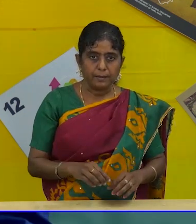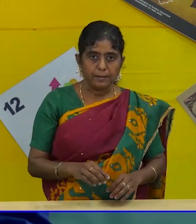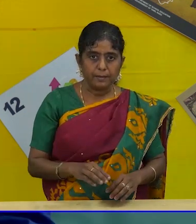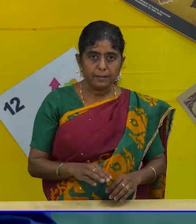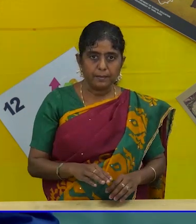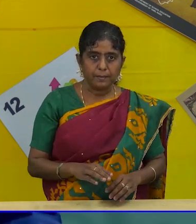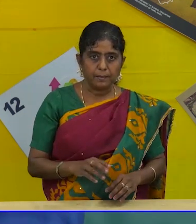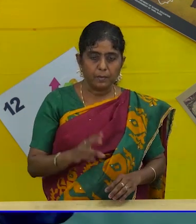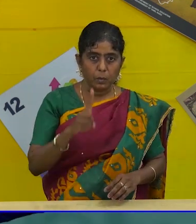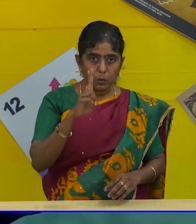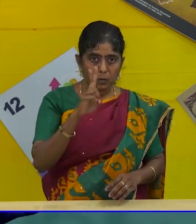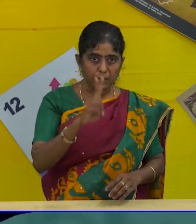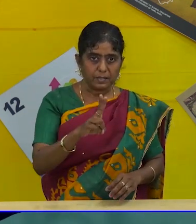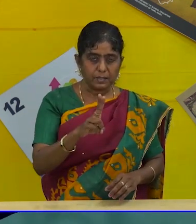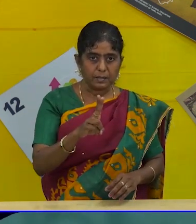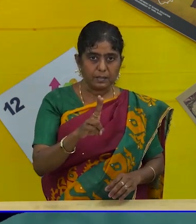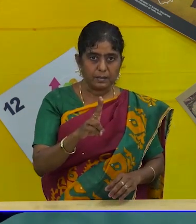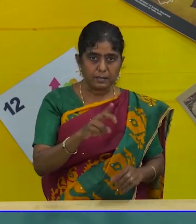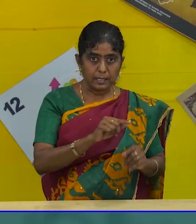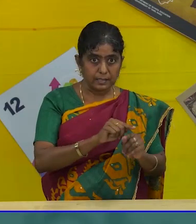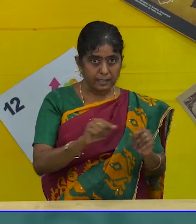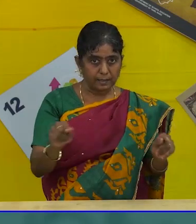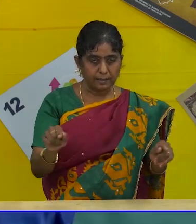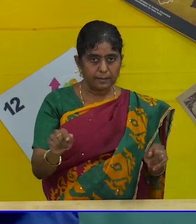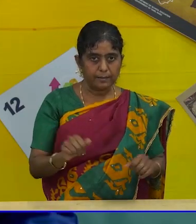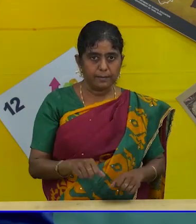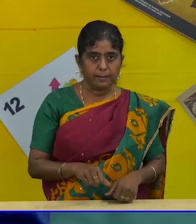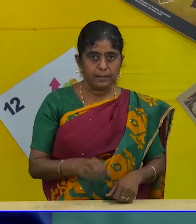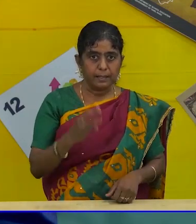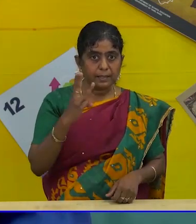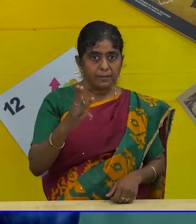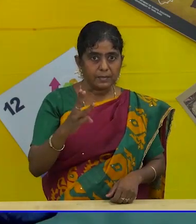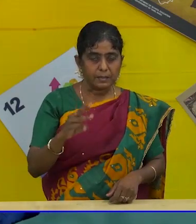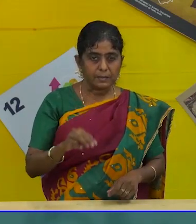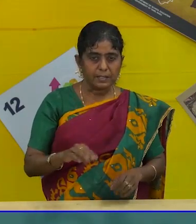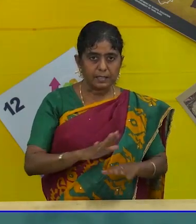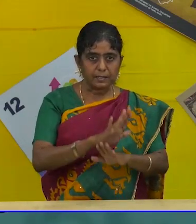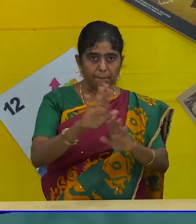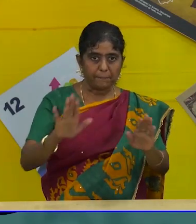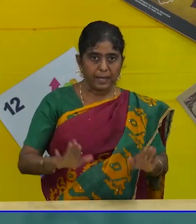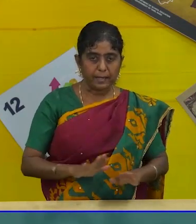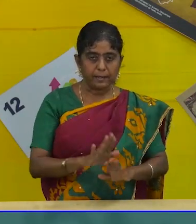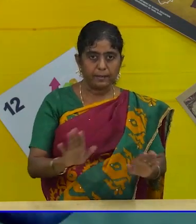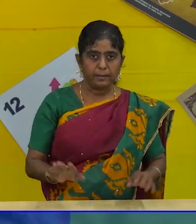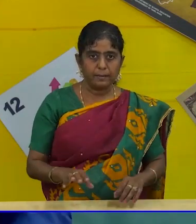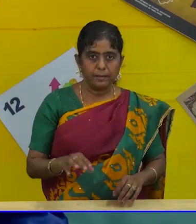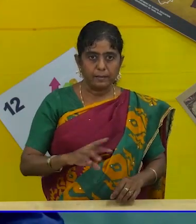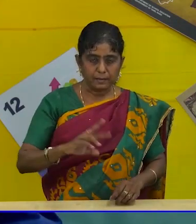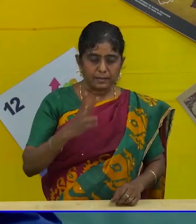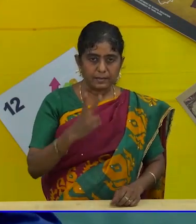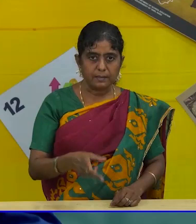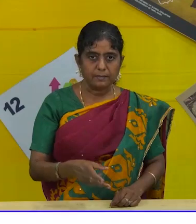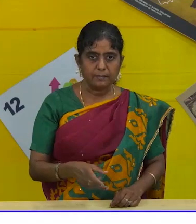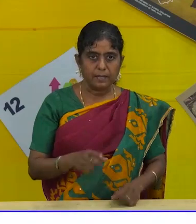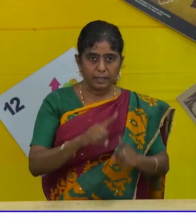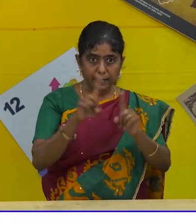So, two variables linear equation, straight line. Three variables linear equation represent the plane. Let's see